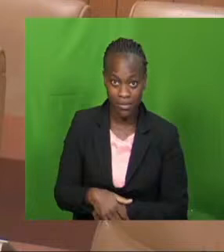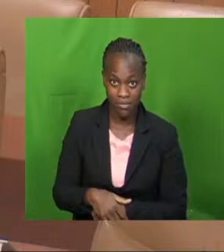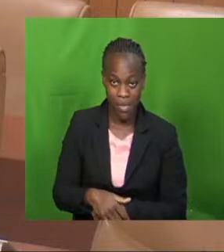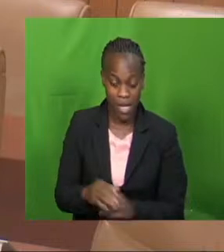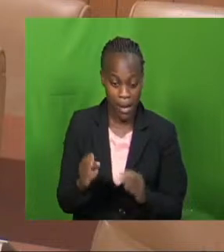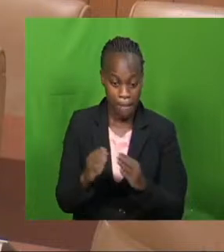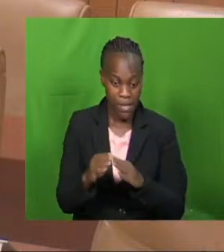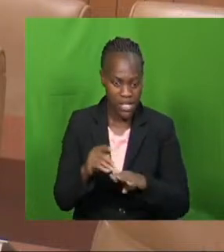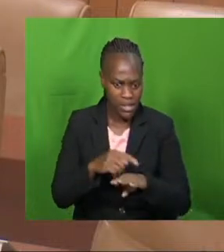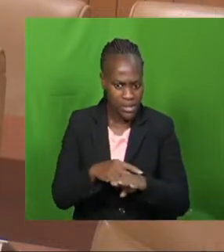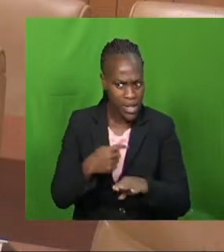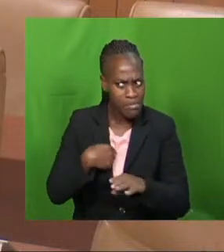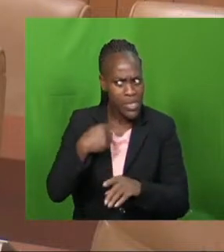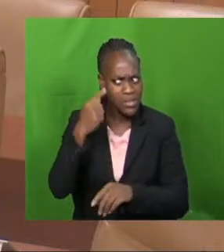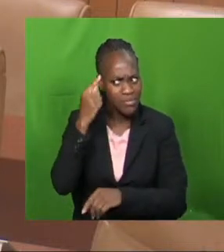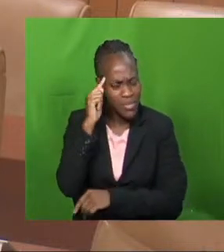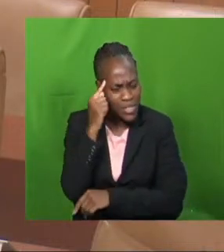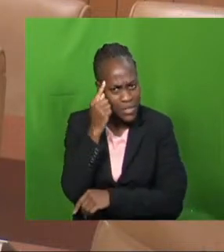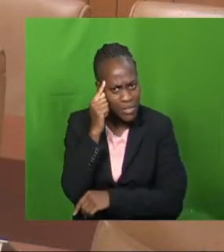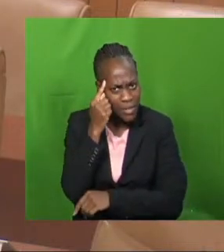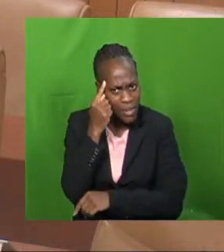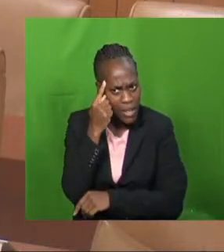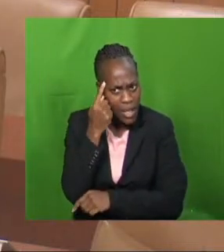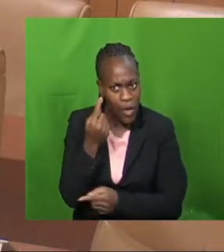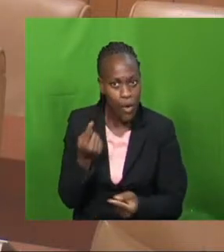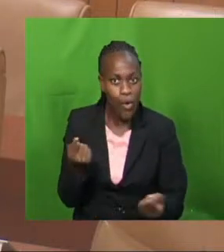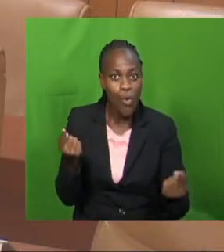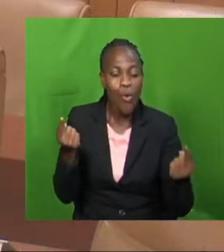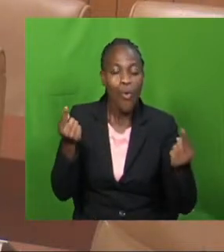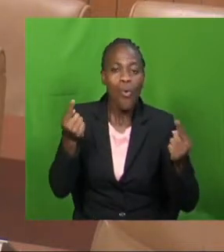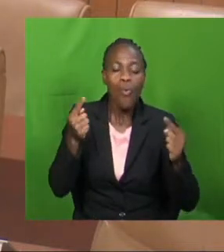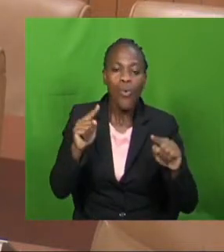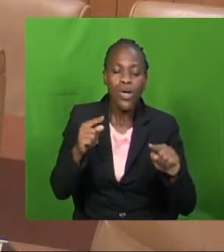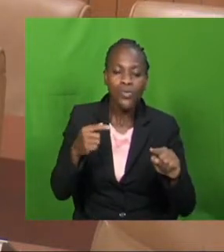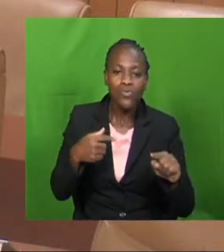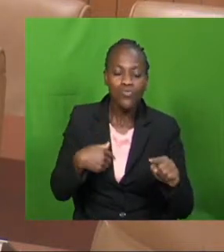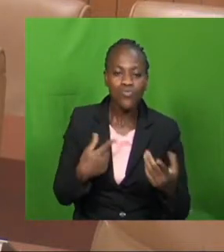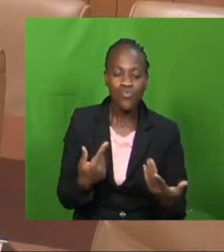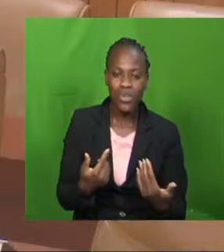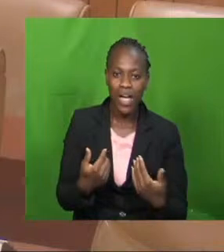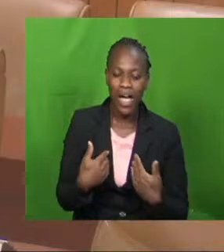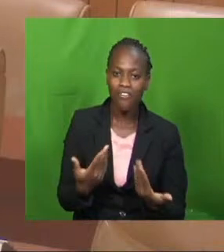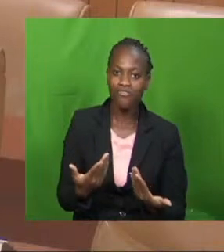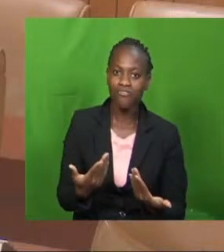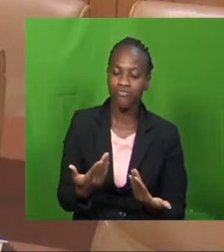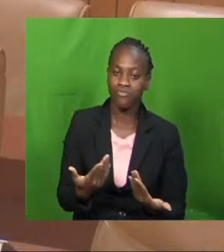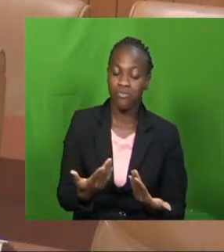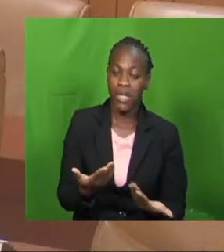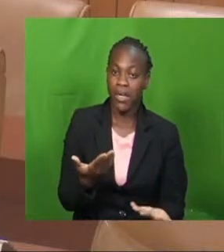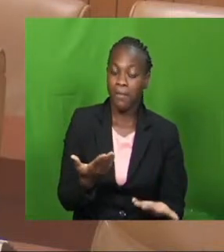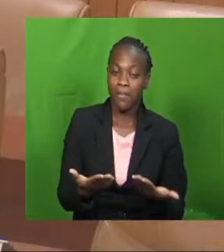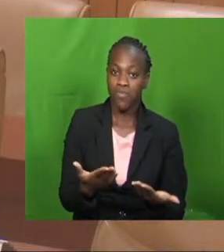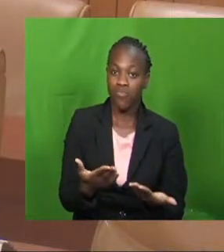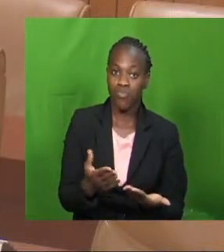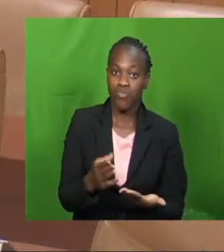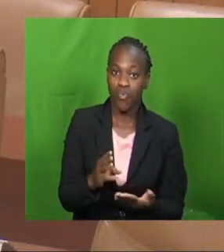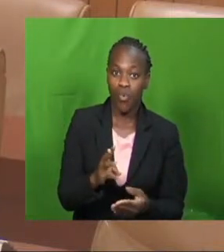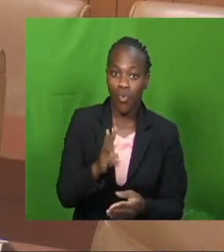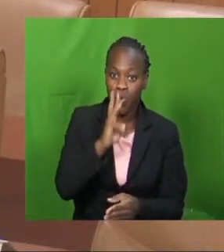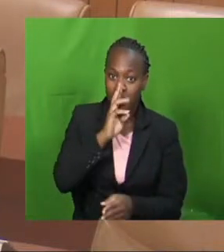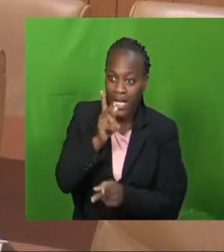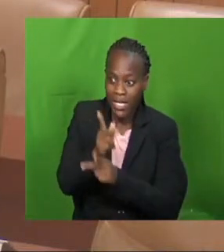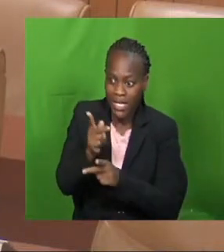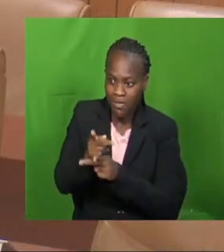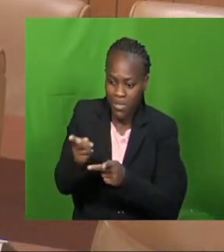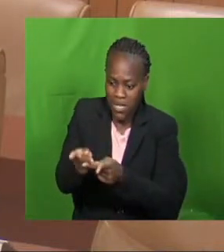Speaker, when are we going to consider building water reservoir underground so that these will